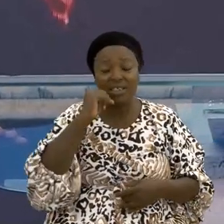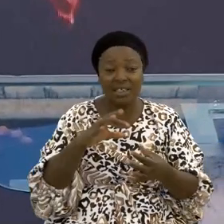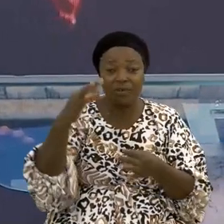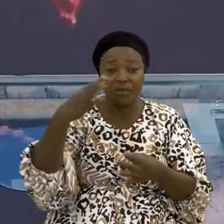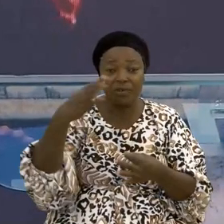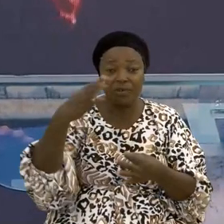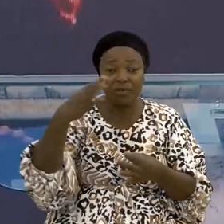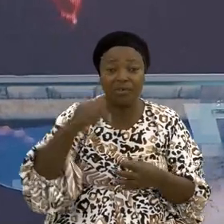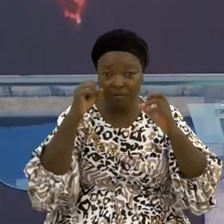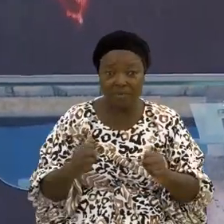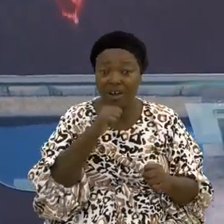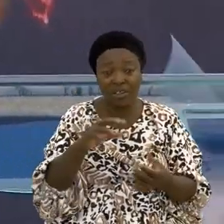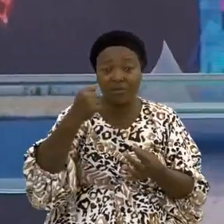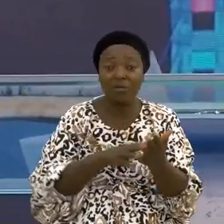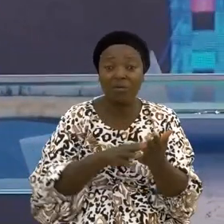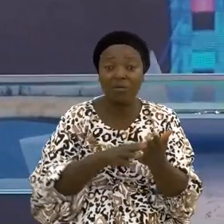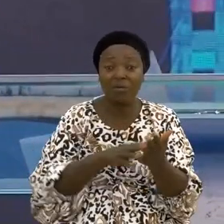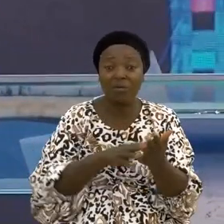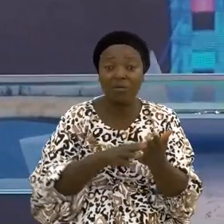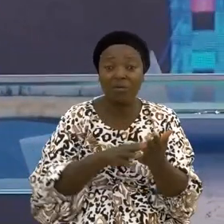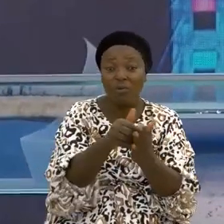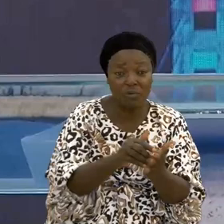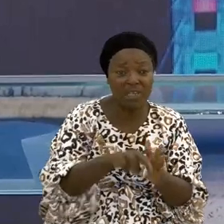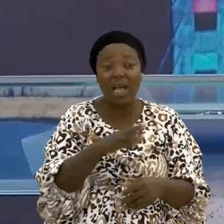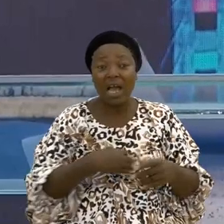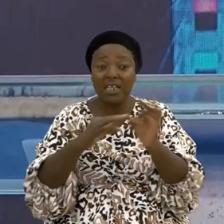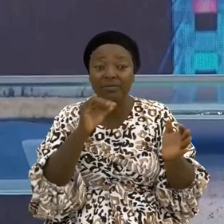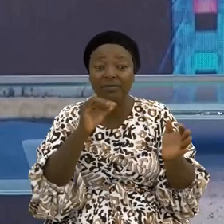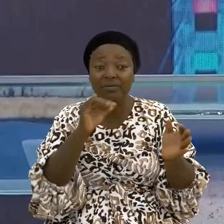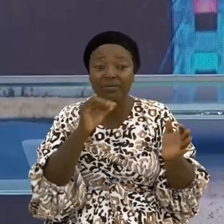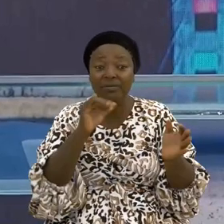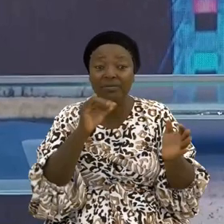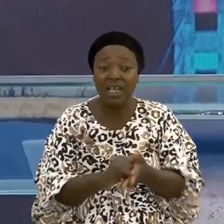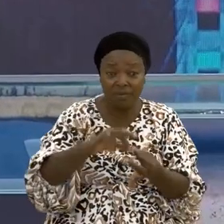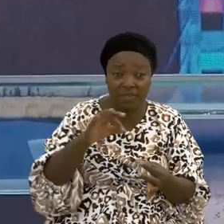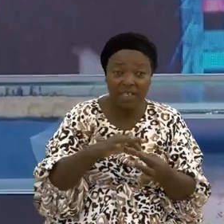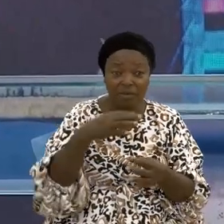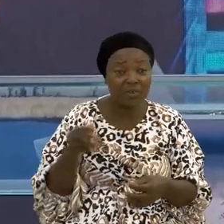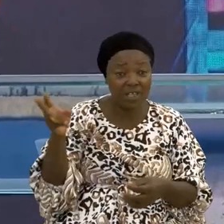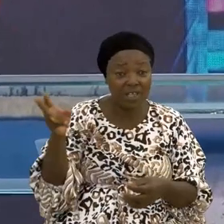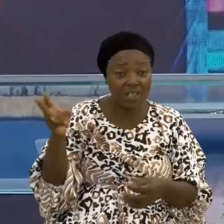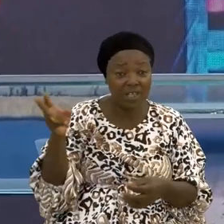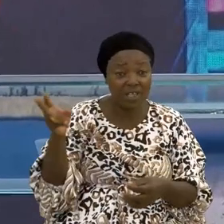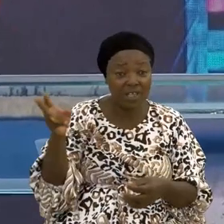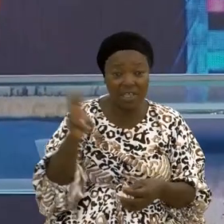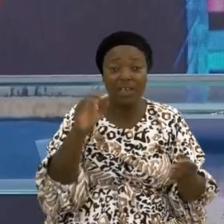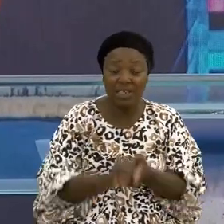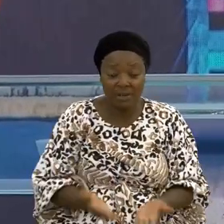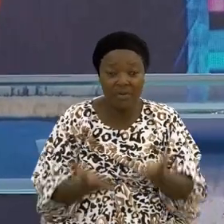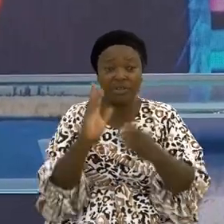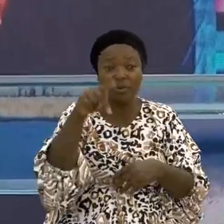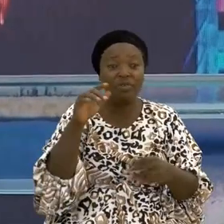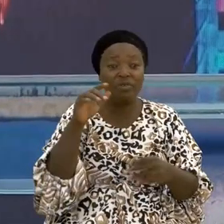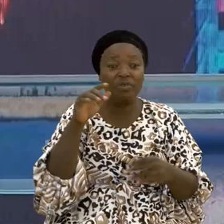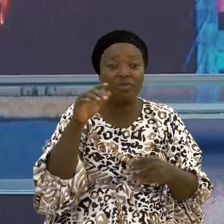power, not the Spirit of weakness, and if that Spirit, the Spirit of him that raised up Jesus from